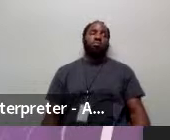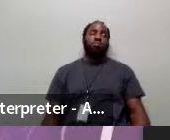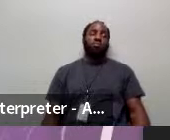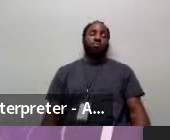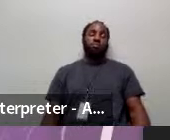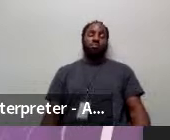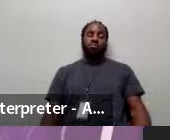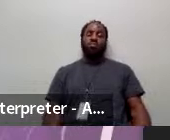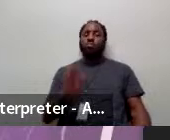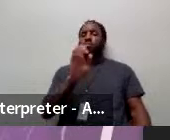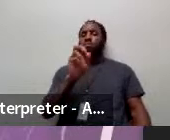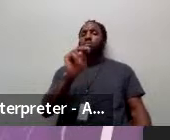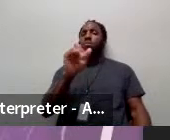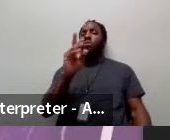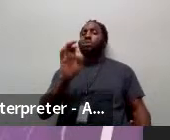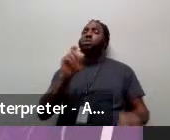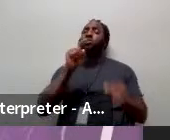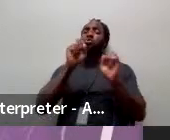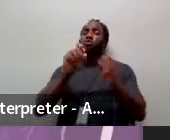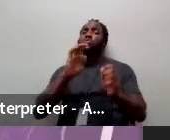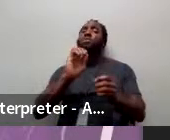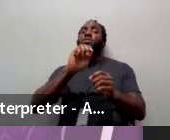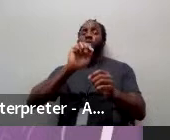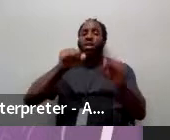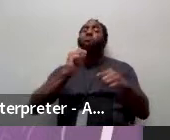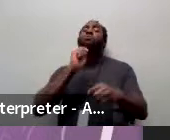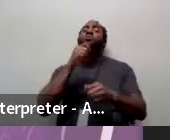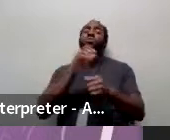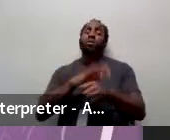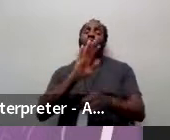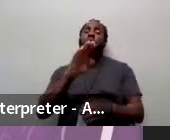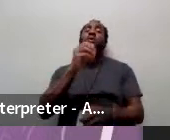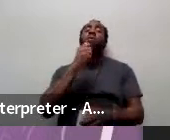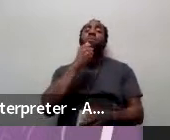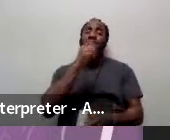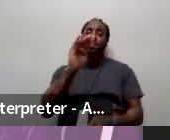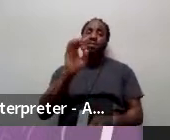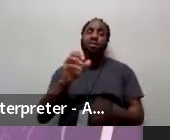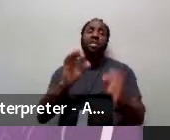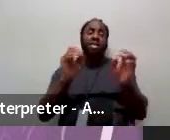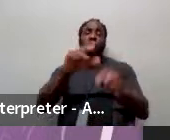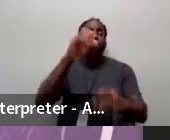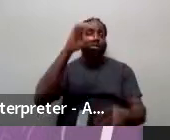Bernadette, you should be able to turn on your mic and your camera if you like.